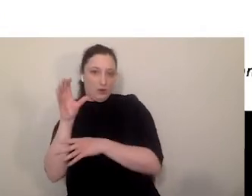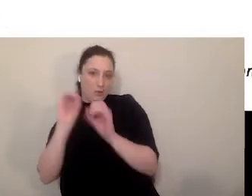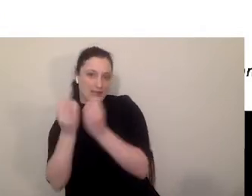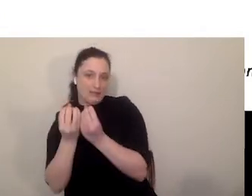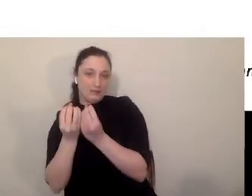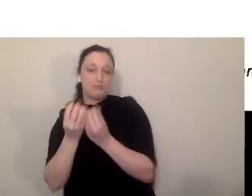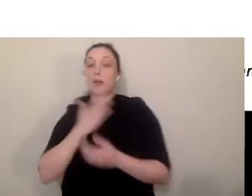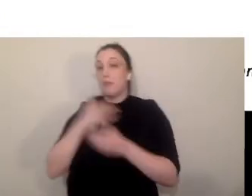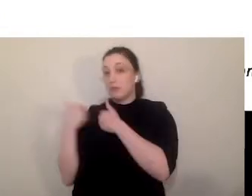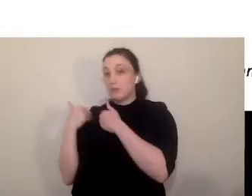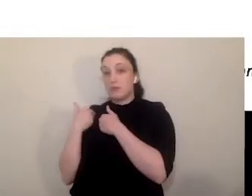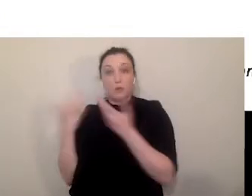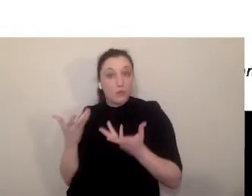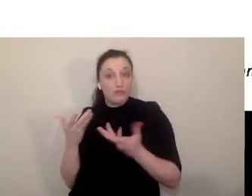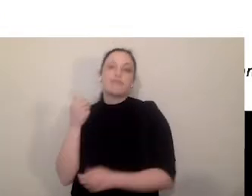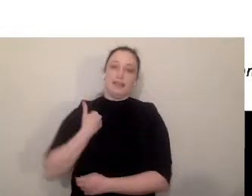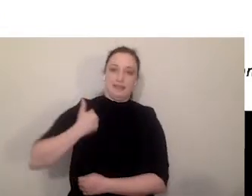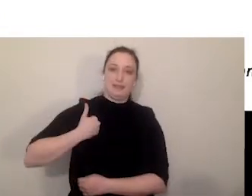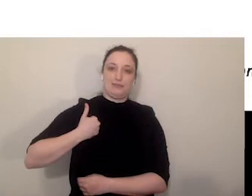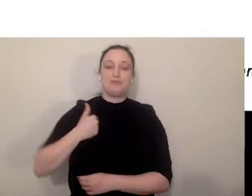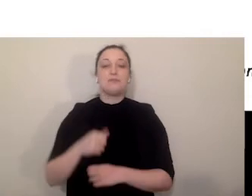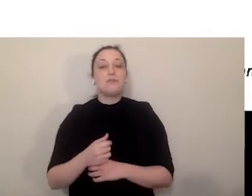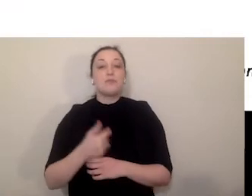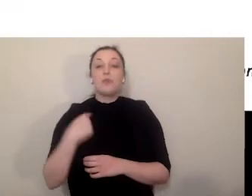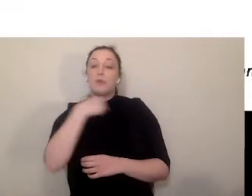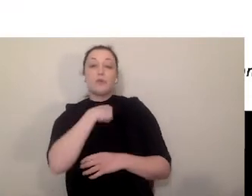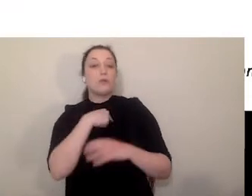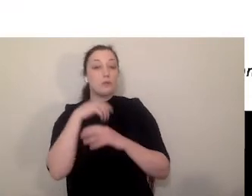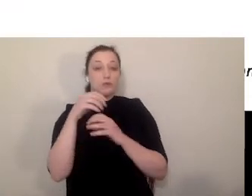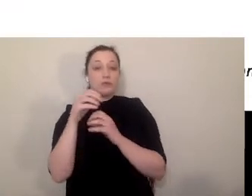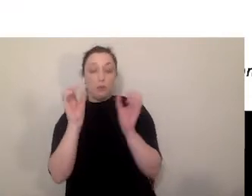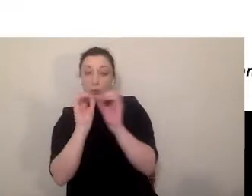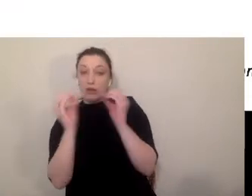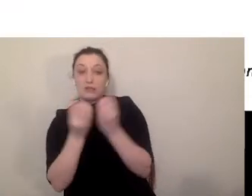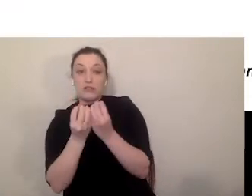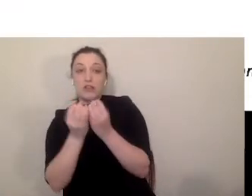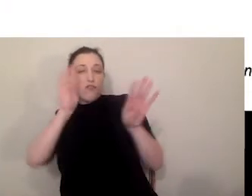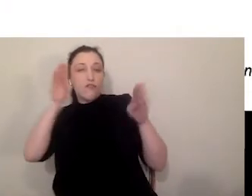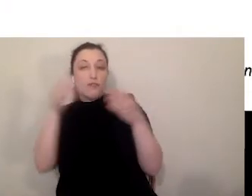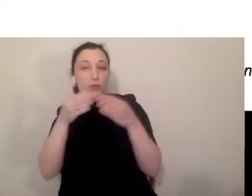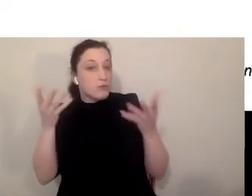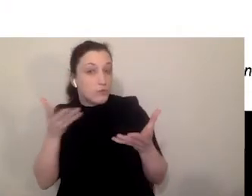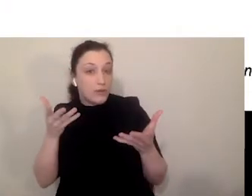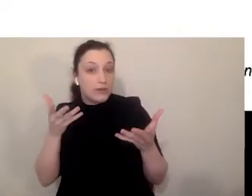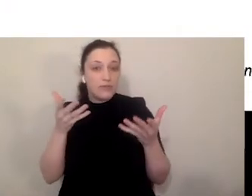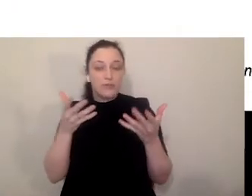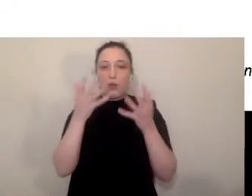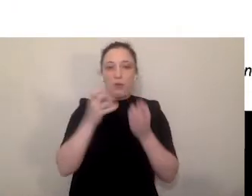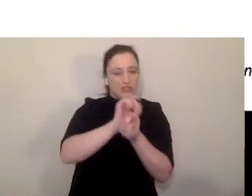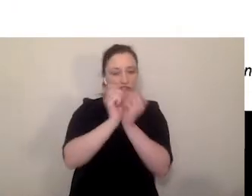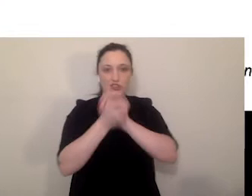Canada, and we're an organization focused on rebranding disability through achievement. So that